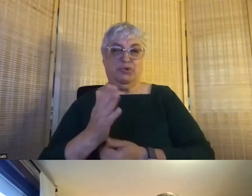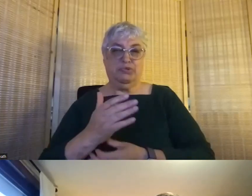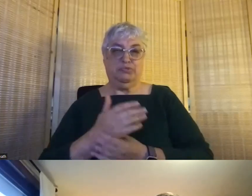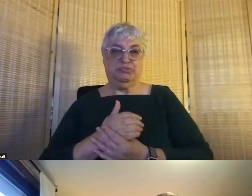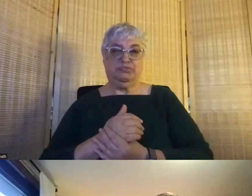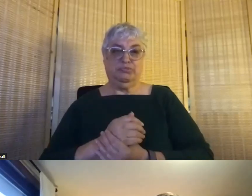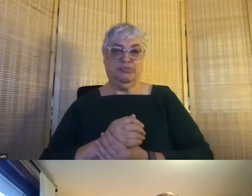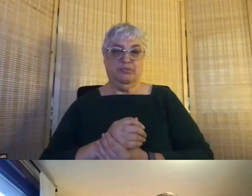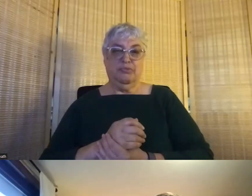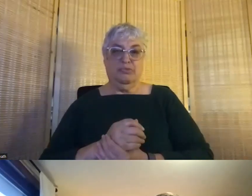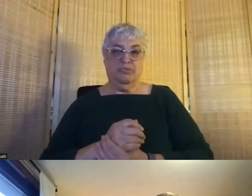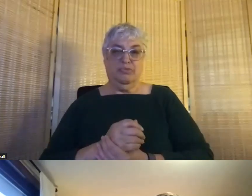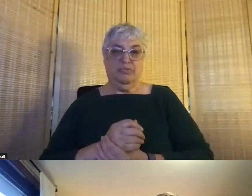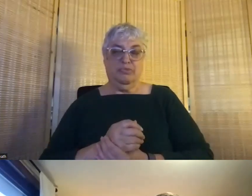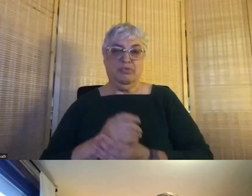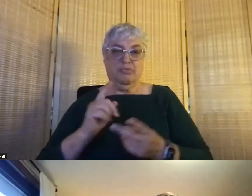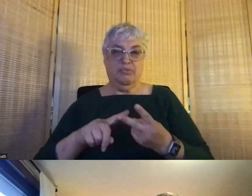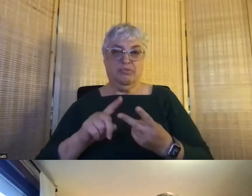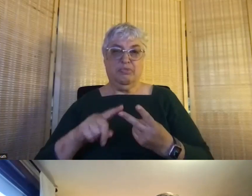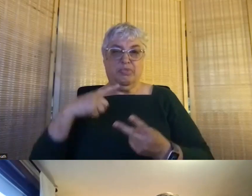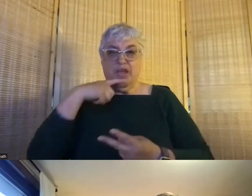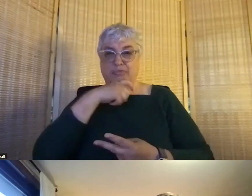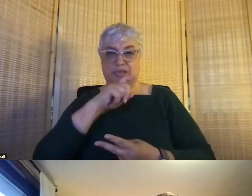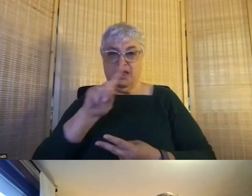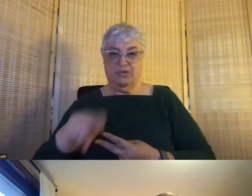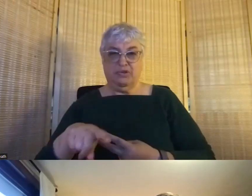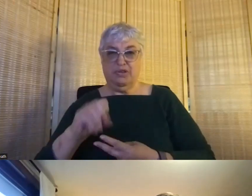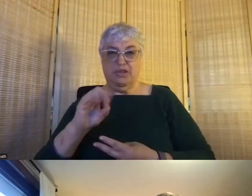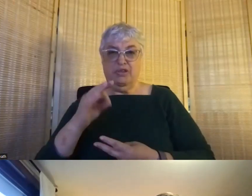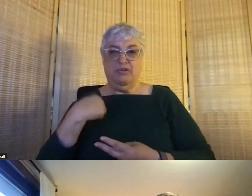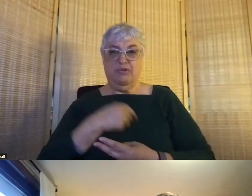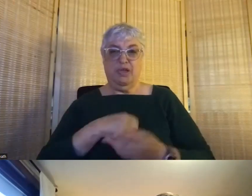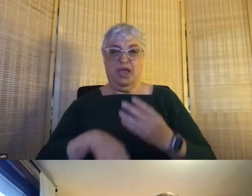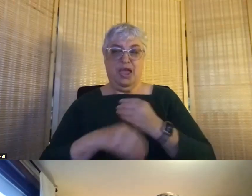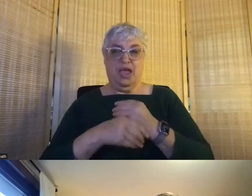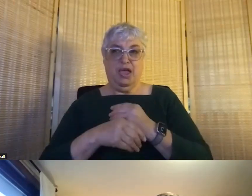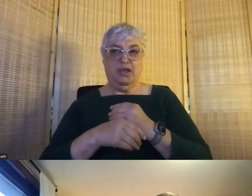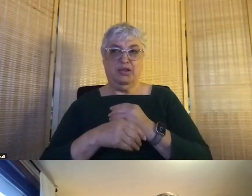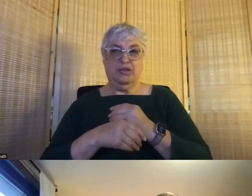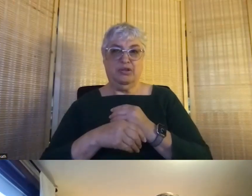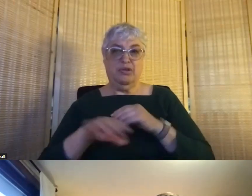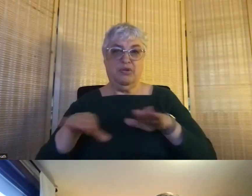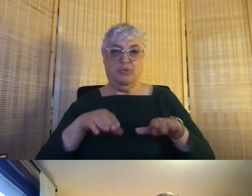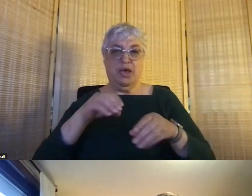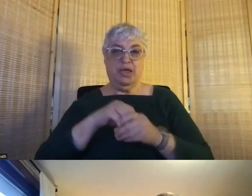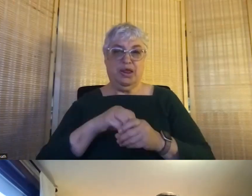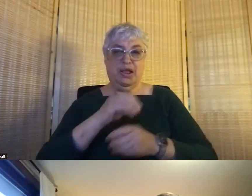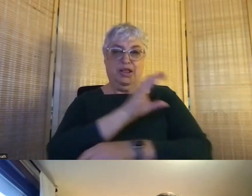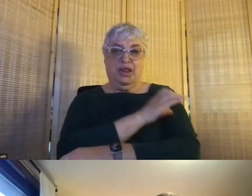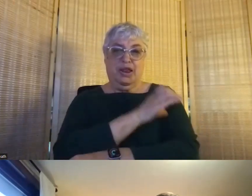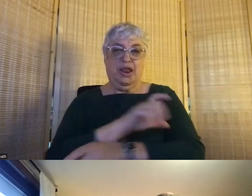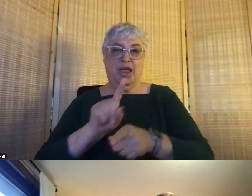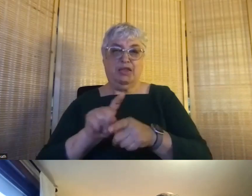away. And one other complicated question, if we're also wanting to add a walk-in clinic as an